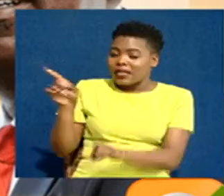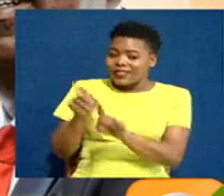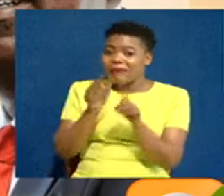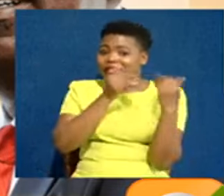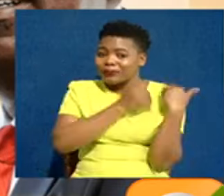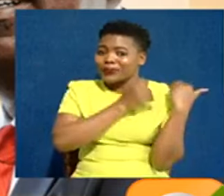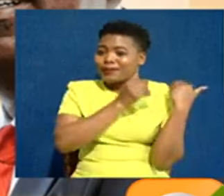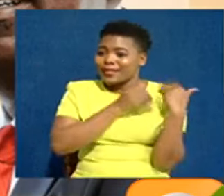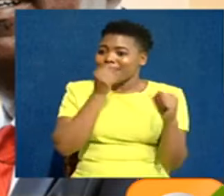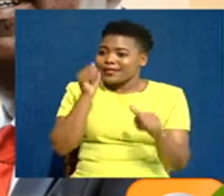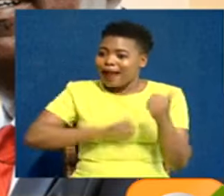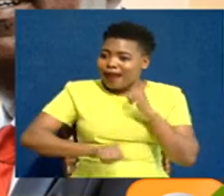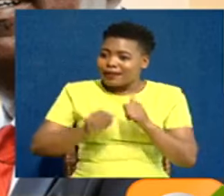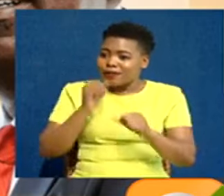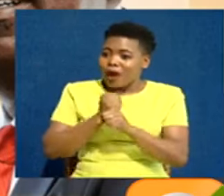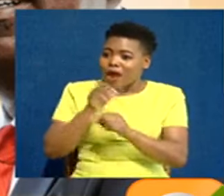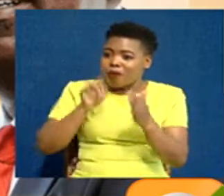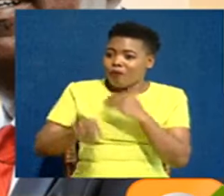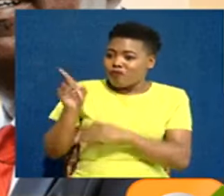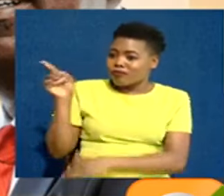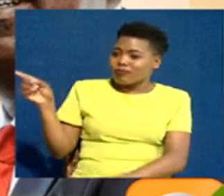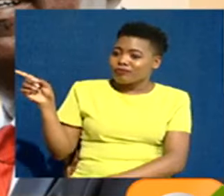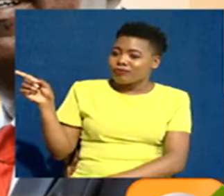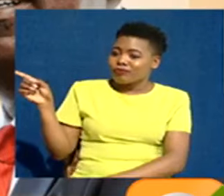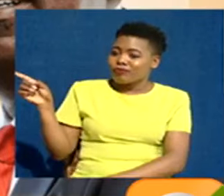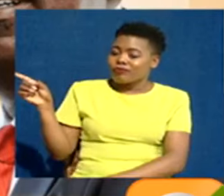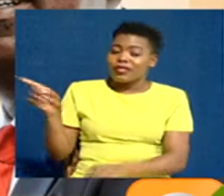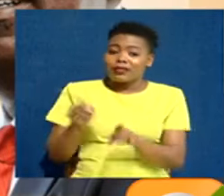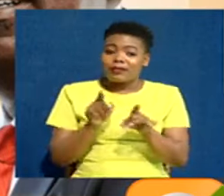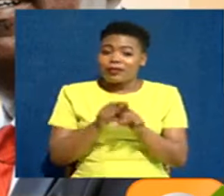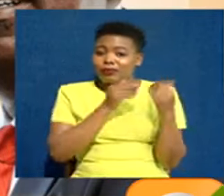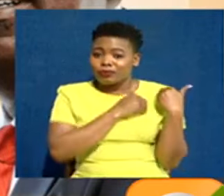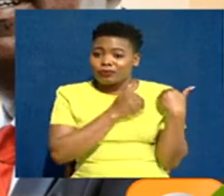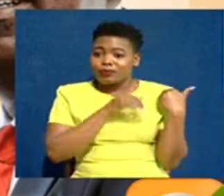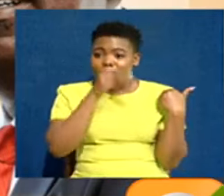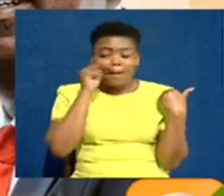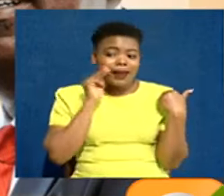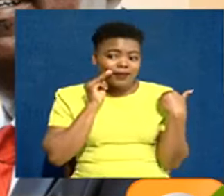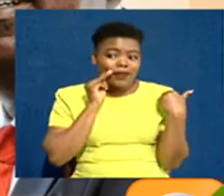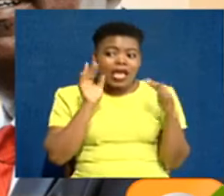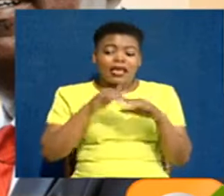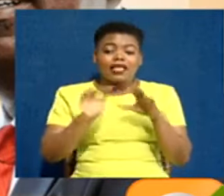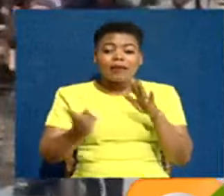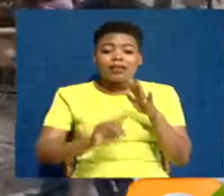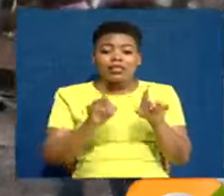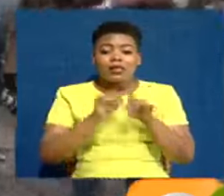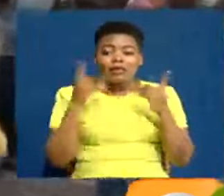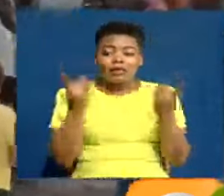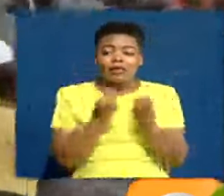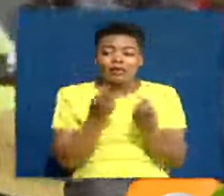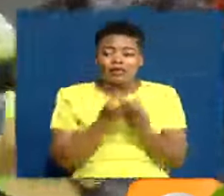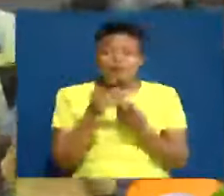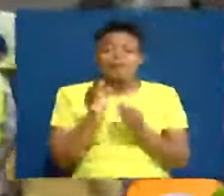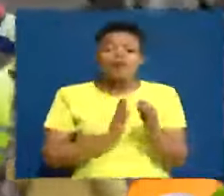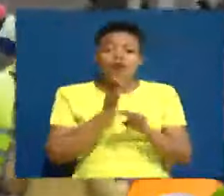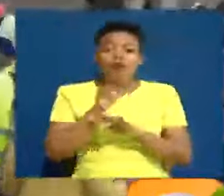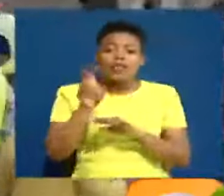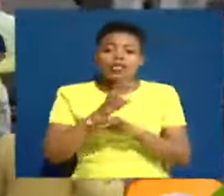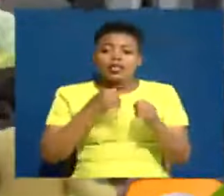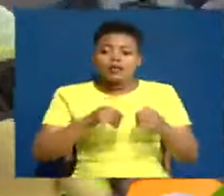whose primary role will be to oversee the implementation of cabinet decisions across all ministries and departments, as well as oversee